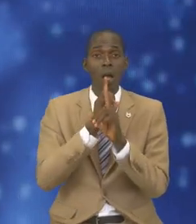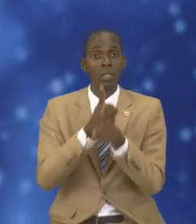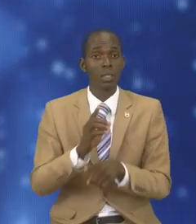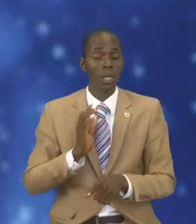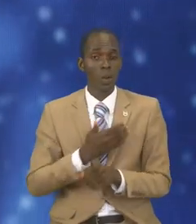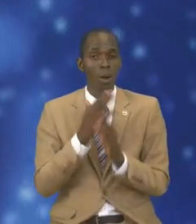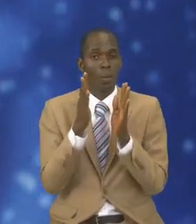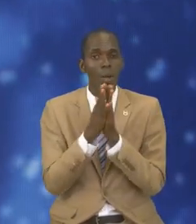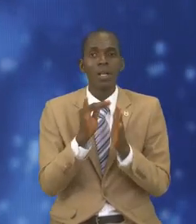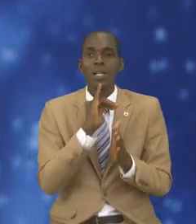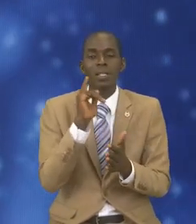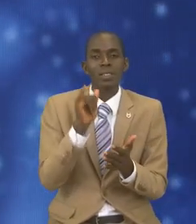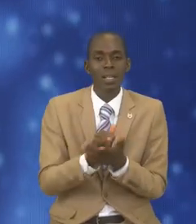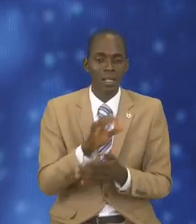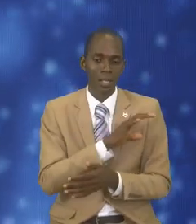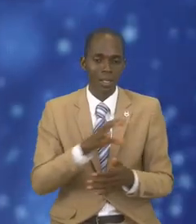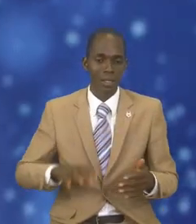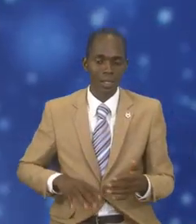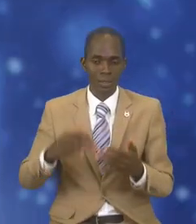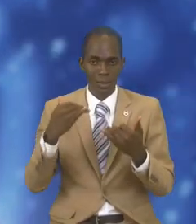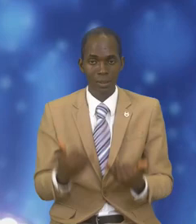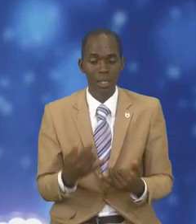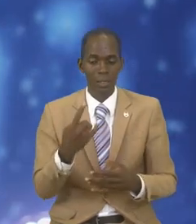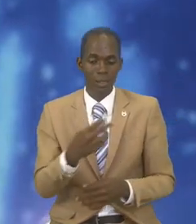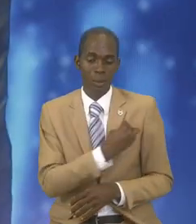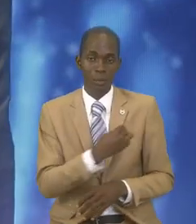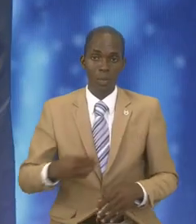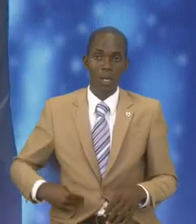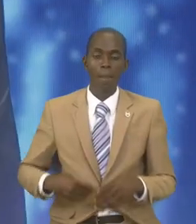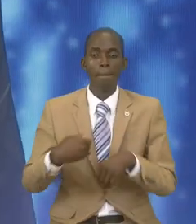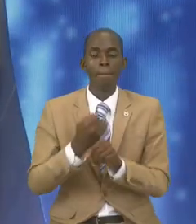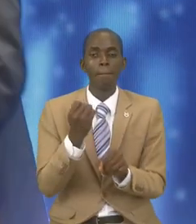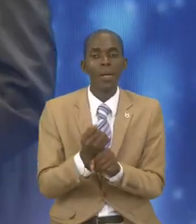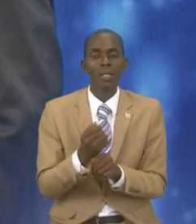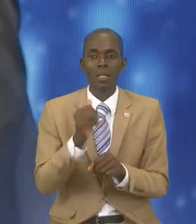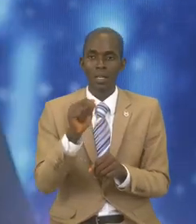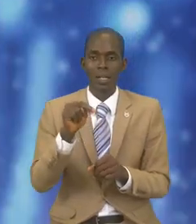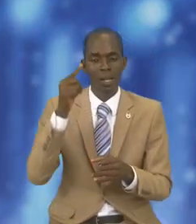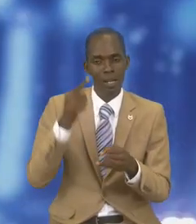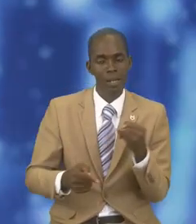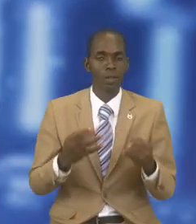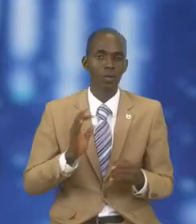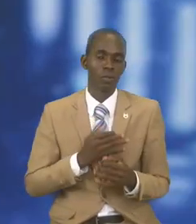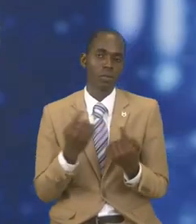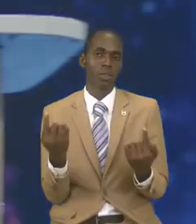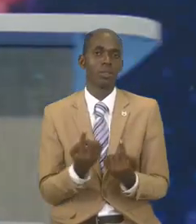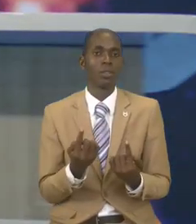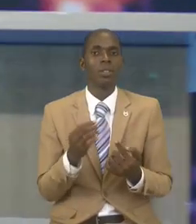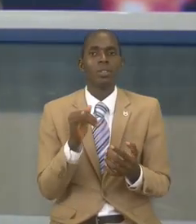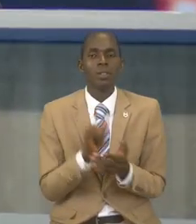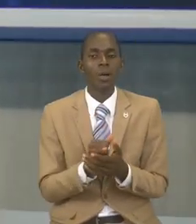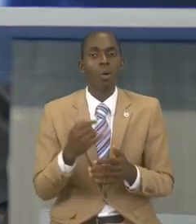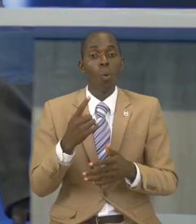the Christ then, the Messiah. He makes an end of sin. That what you didn't have power to